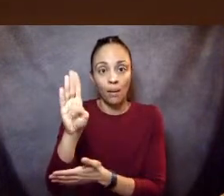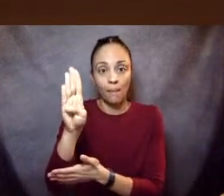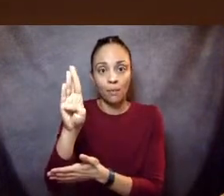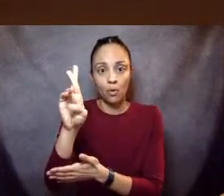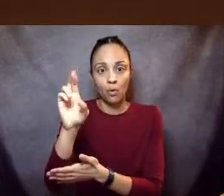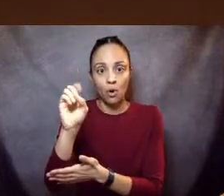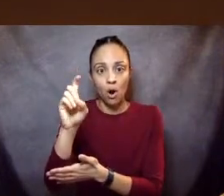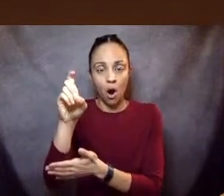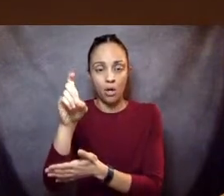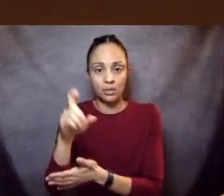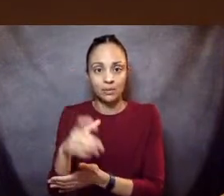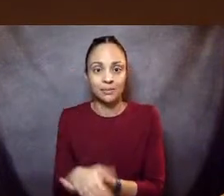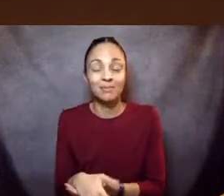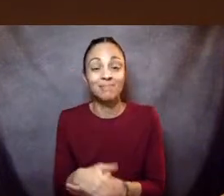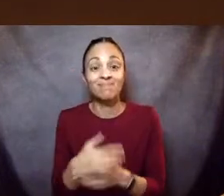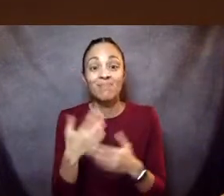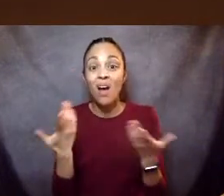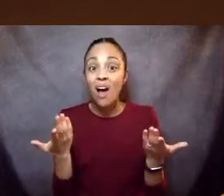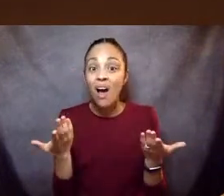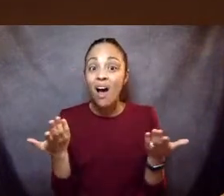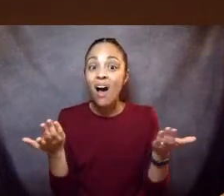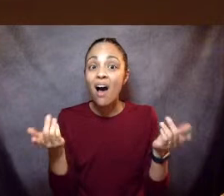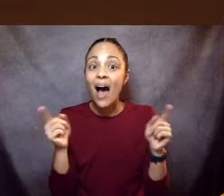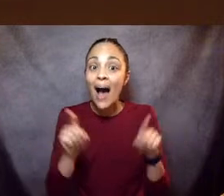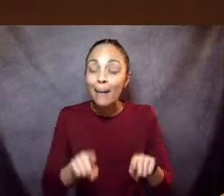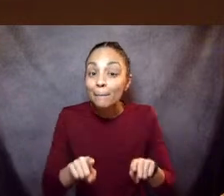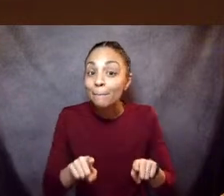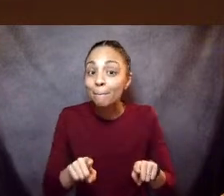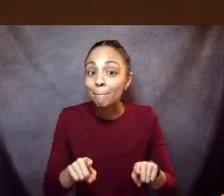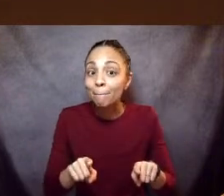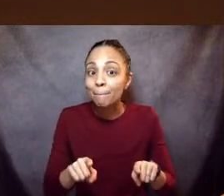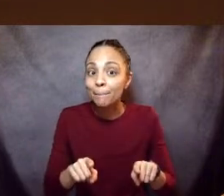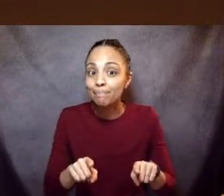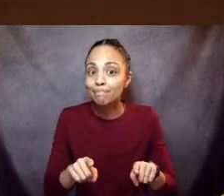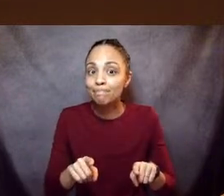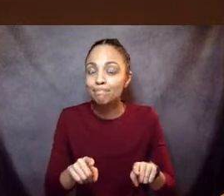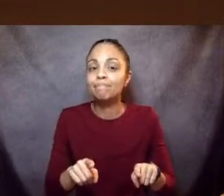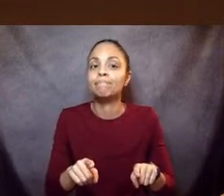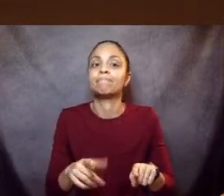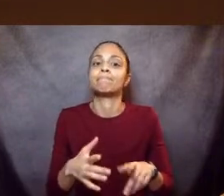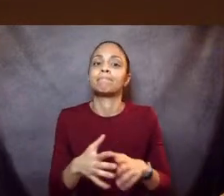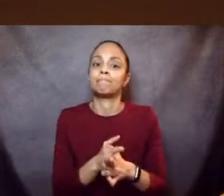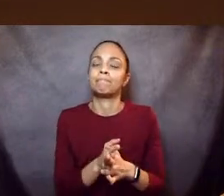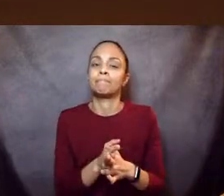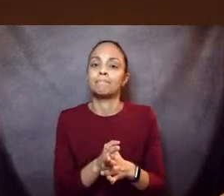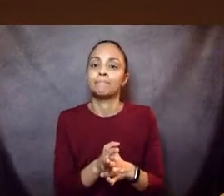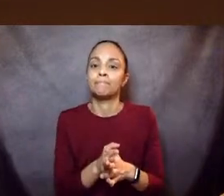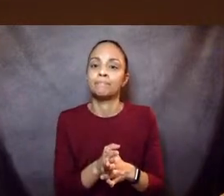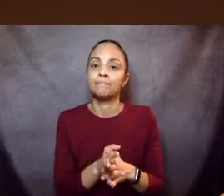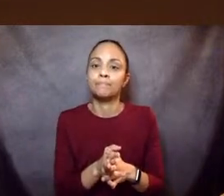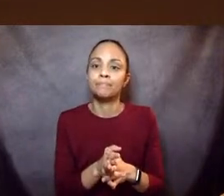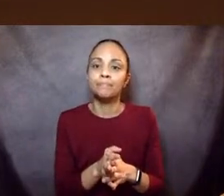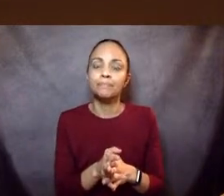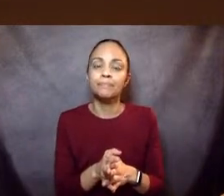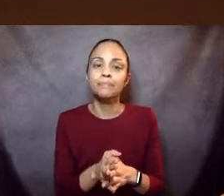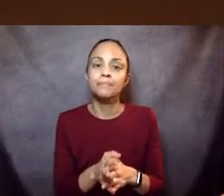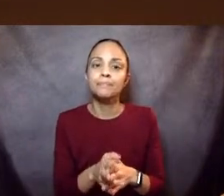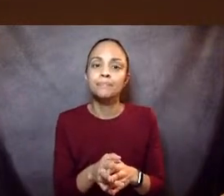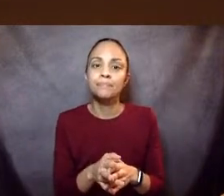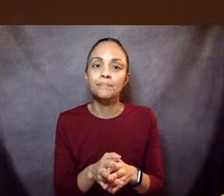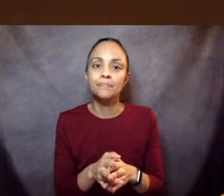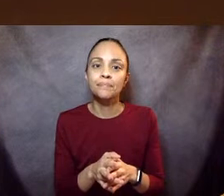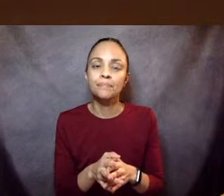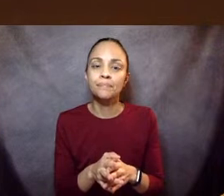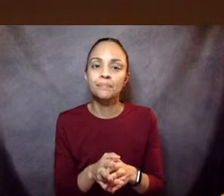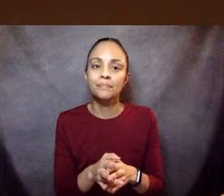what happened is that the person who invited the company to be in residence, to do these residencies,